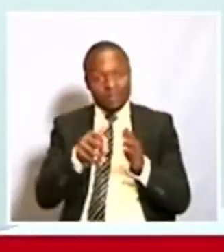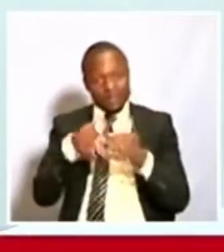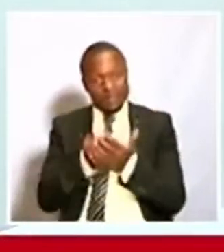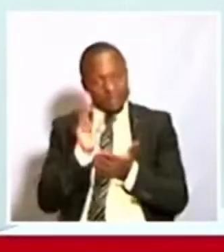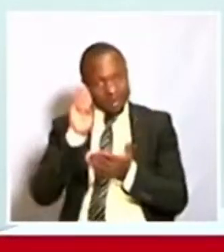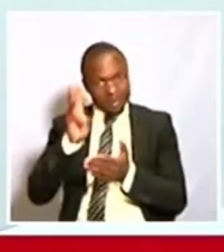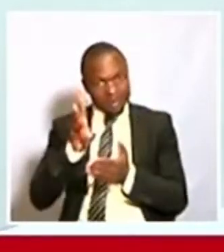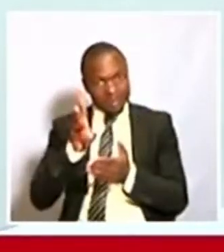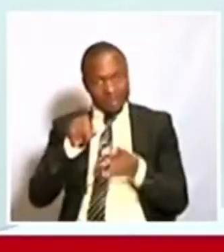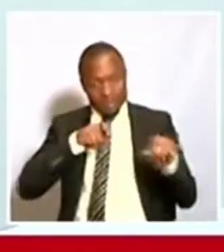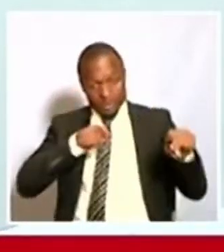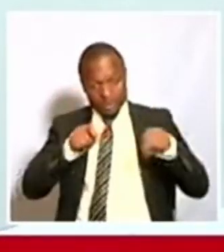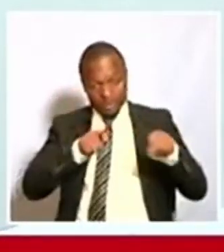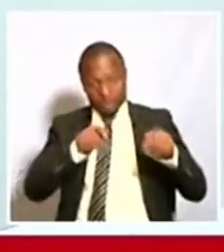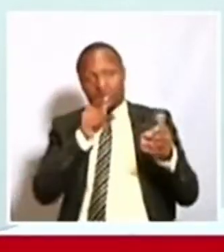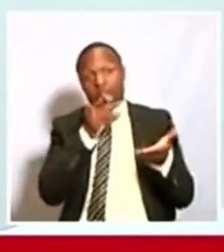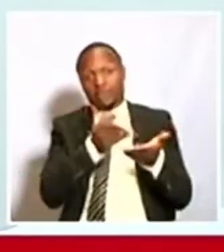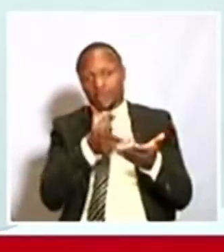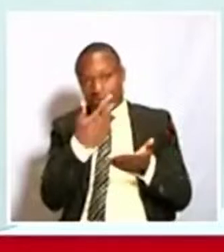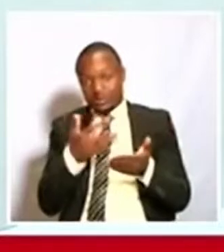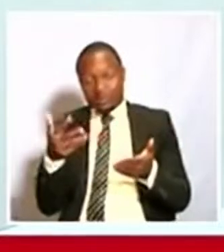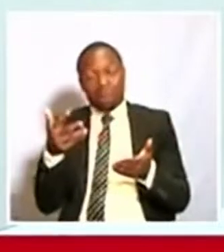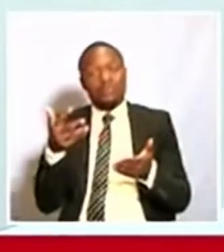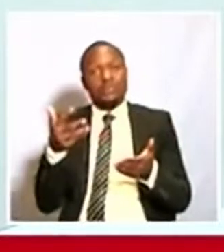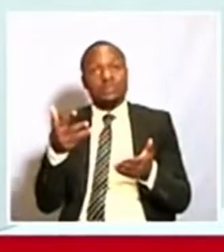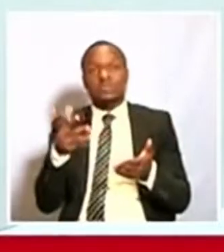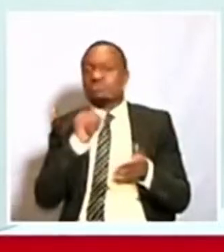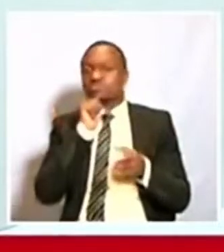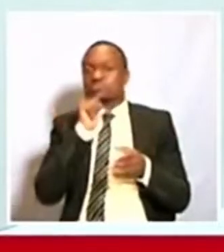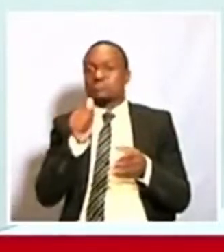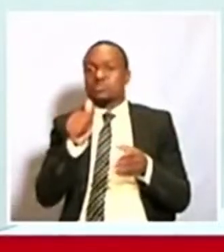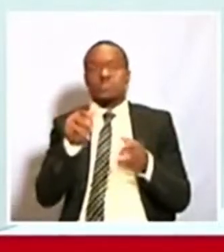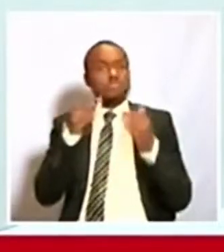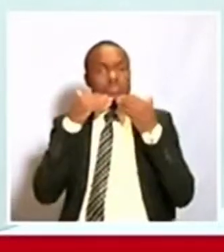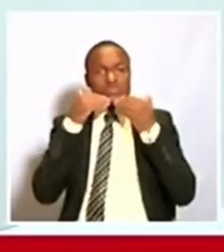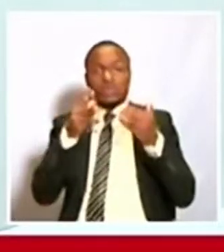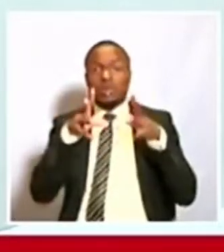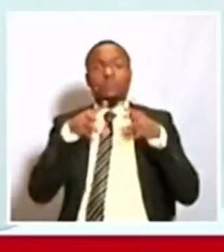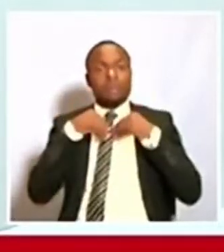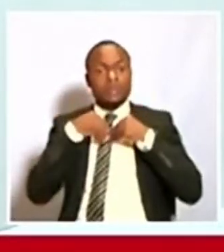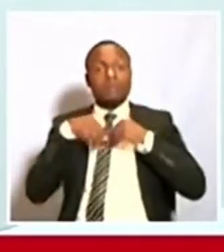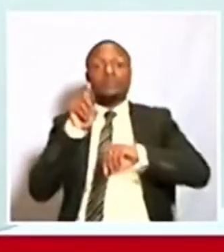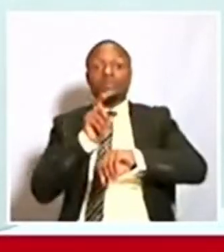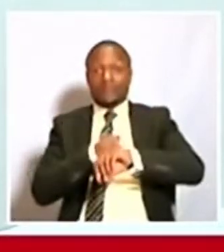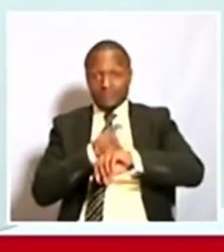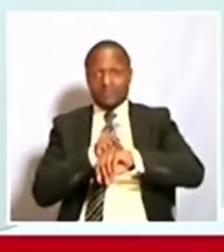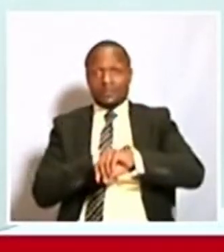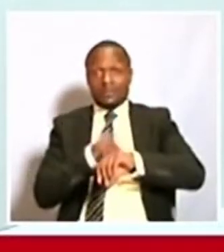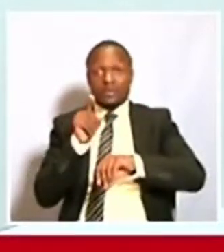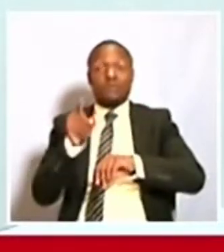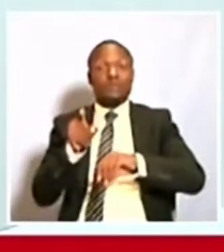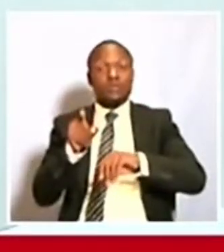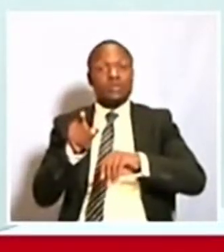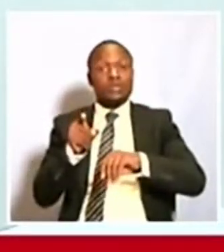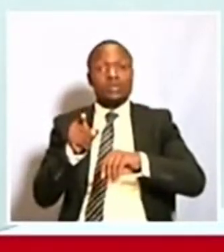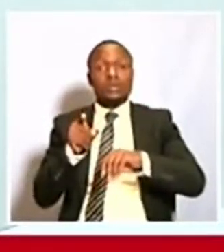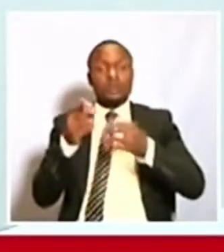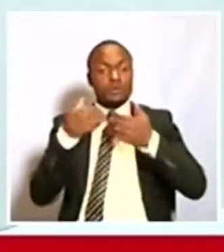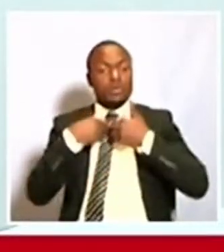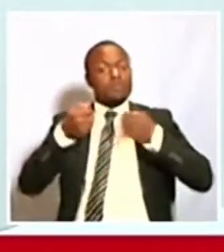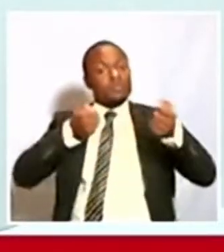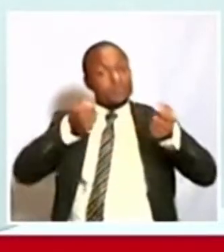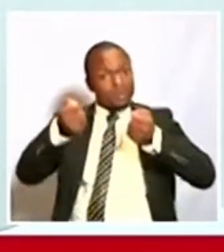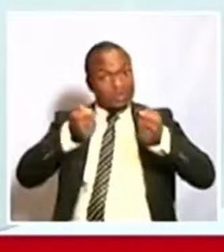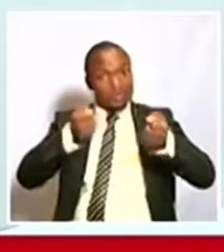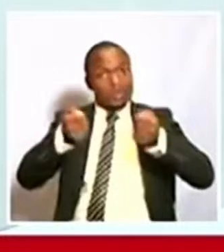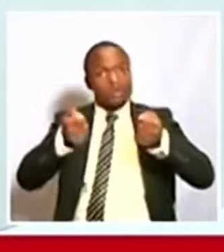execute these things. We will not really appreciate and accept the time frame where you have now the vehicle